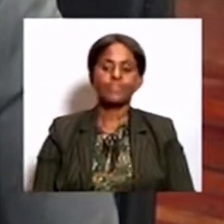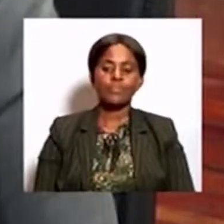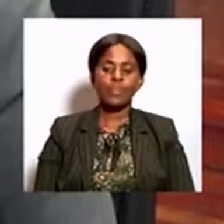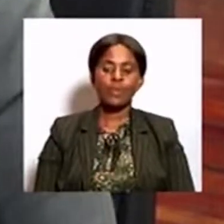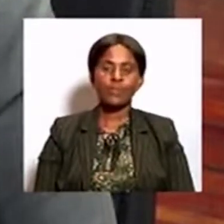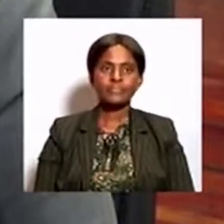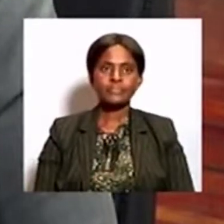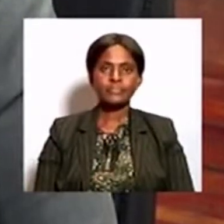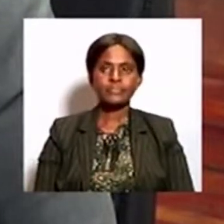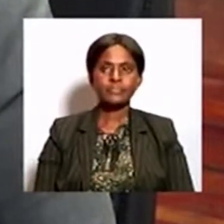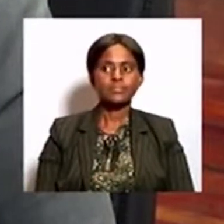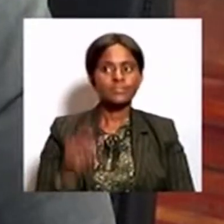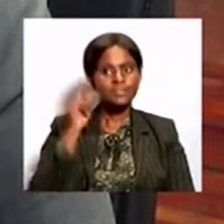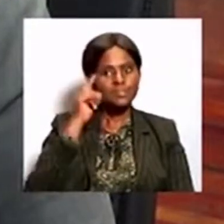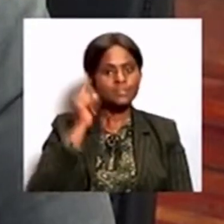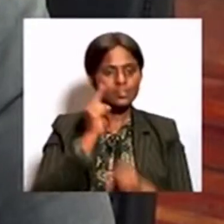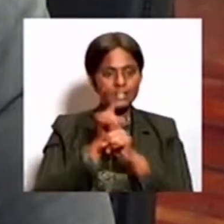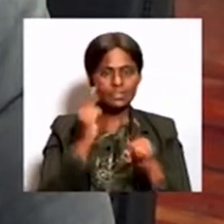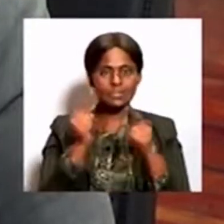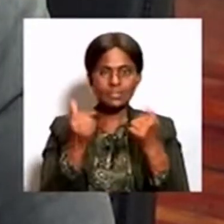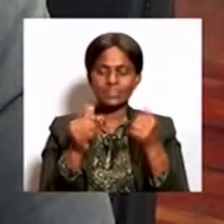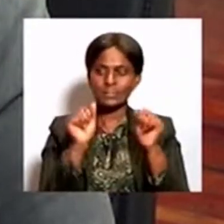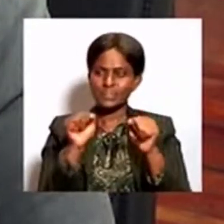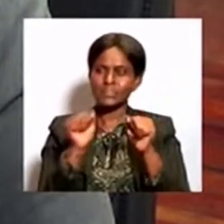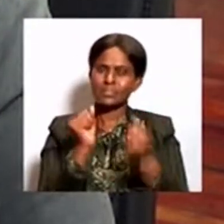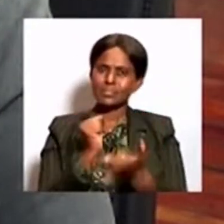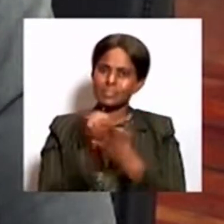Then you think they will just be unfair to you